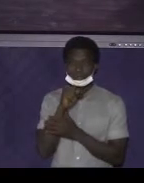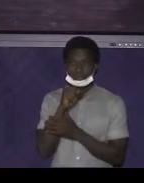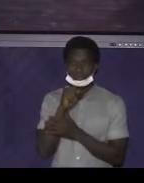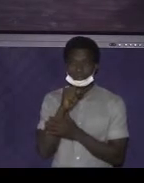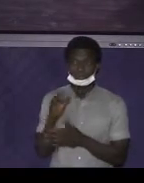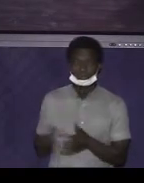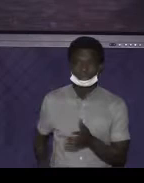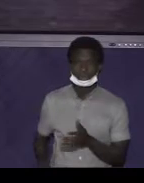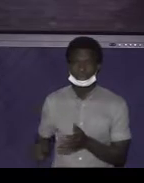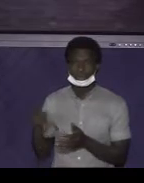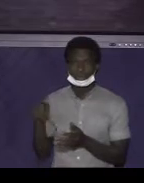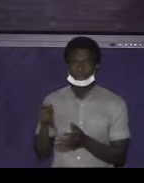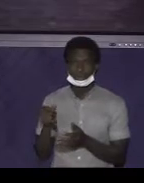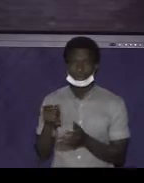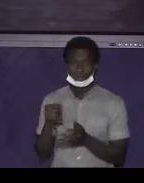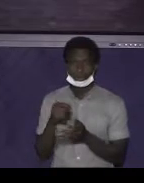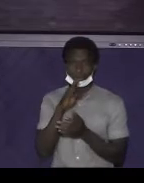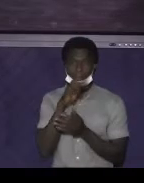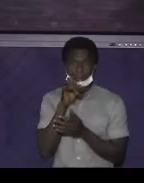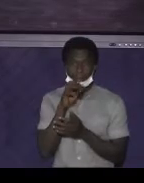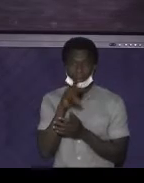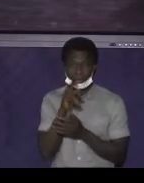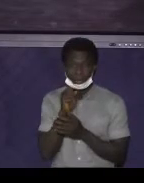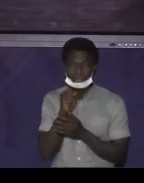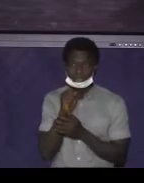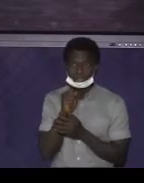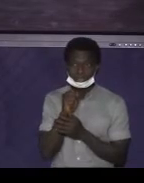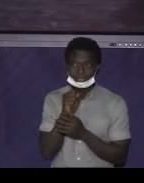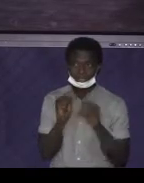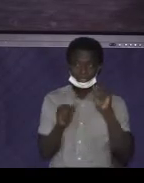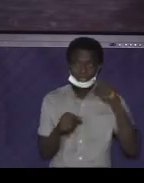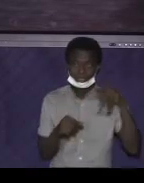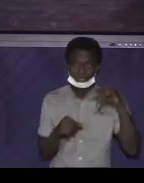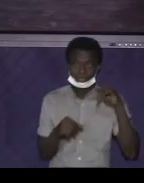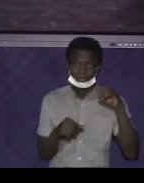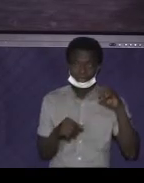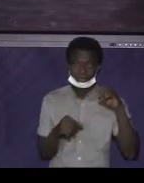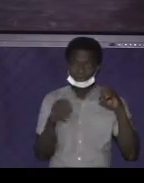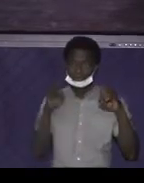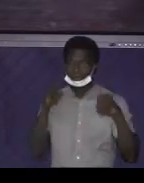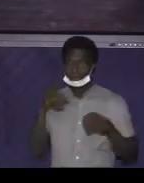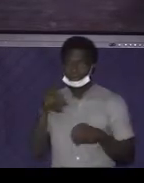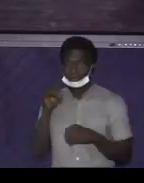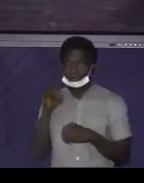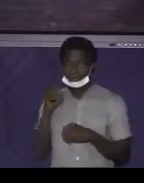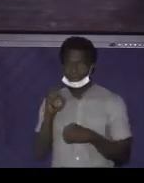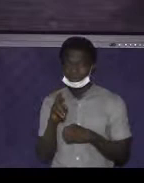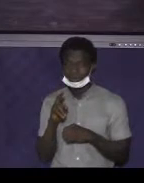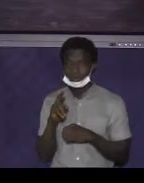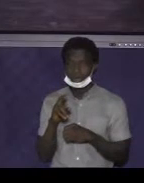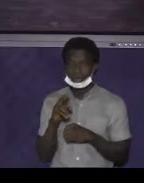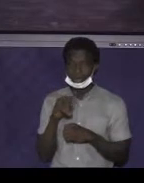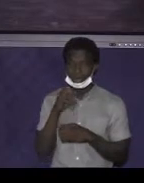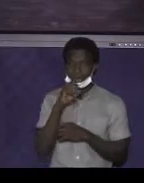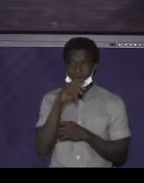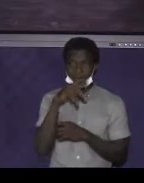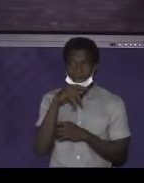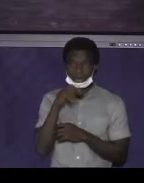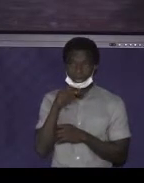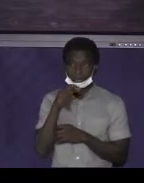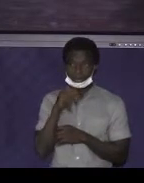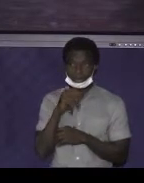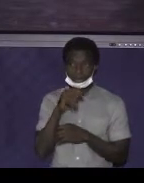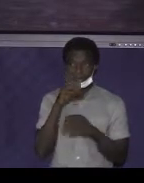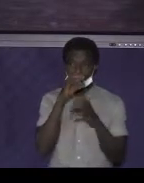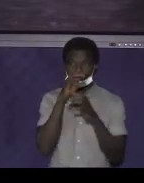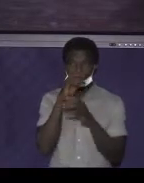A dog barks. Hep gibber. Elephant trumpets, and the